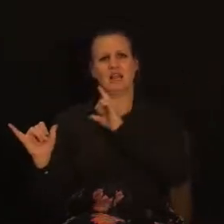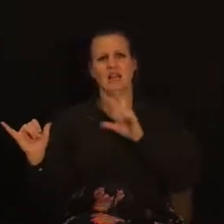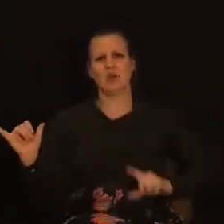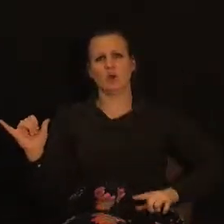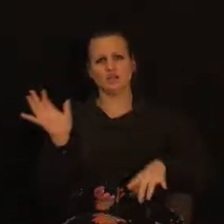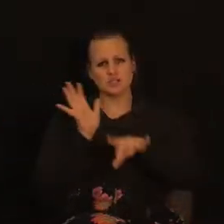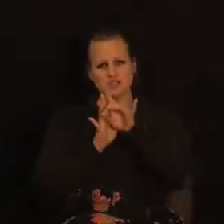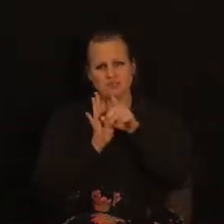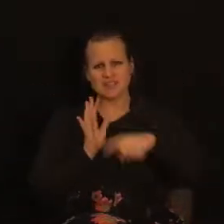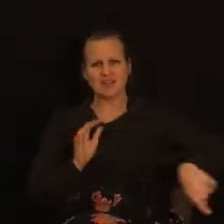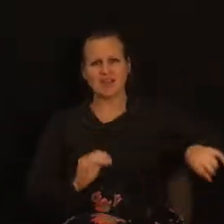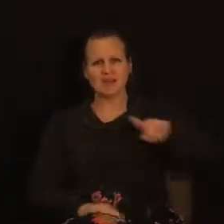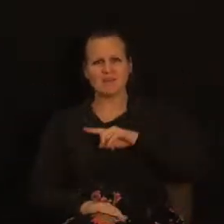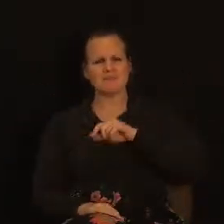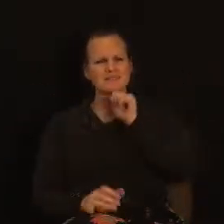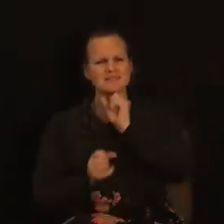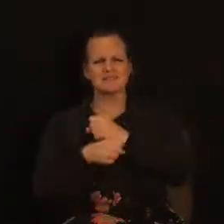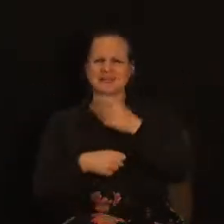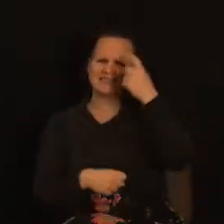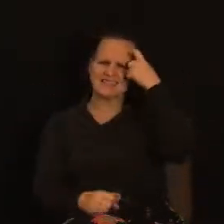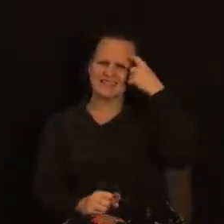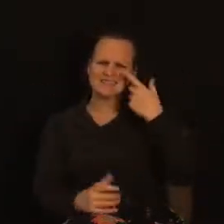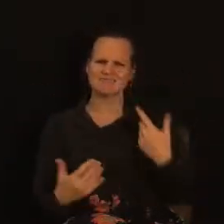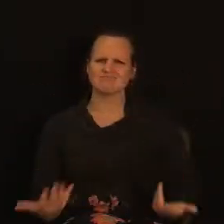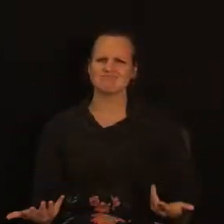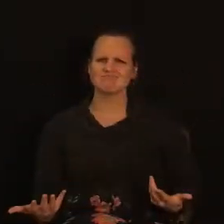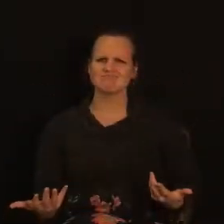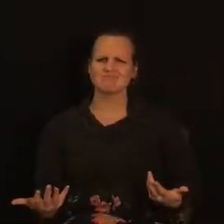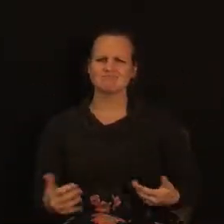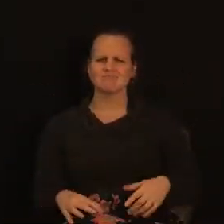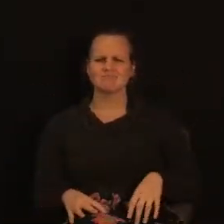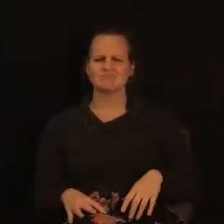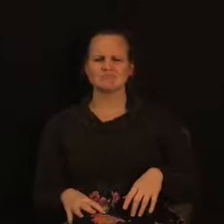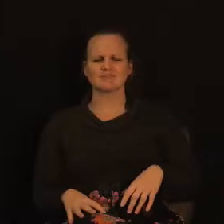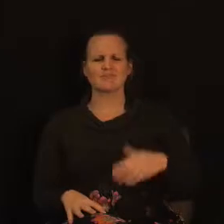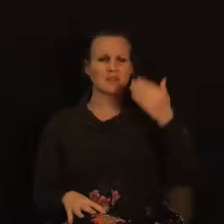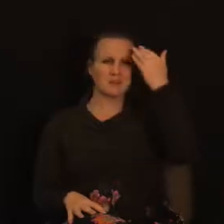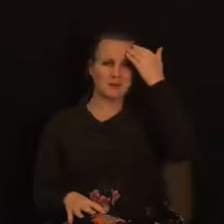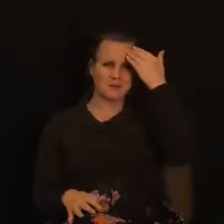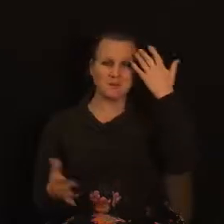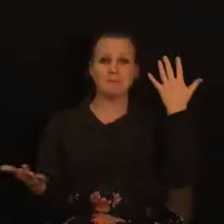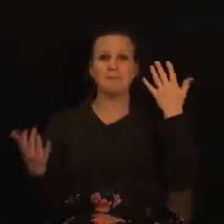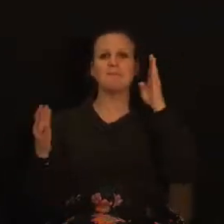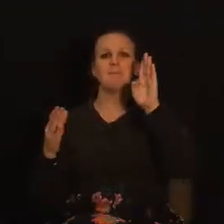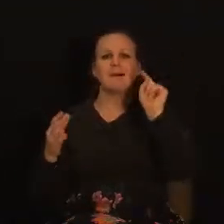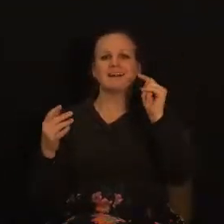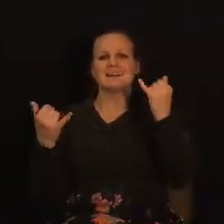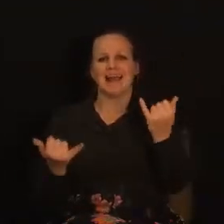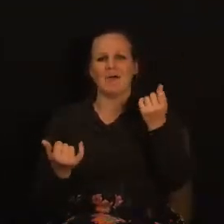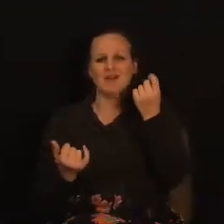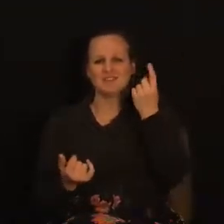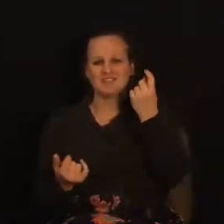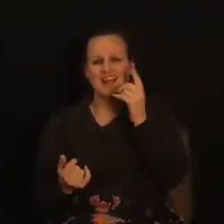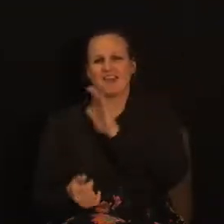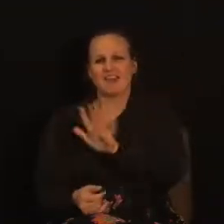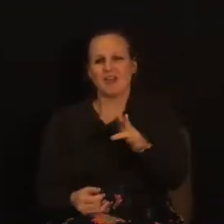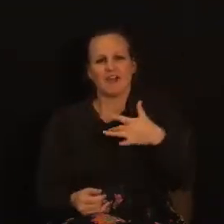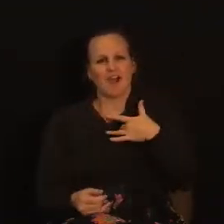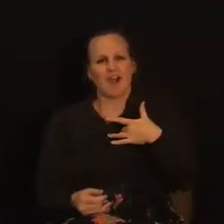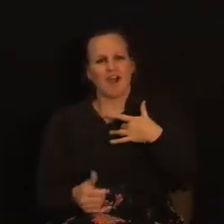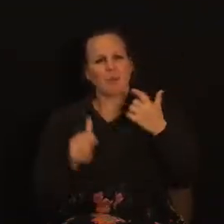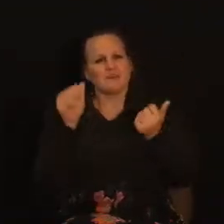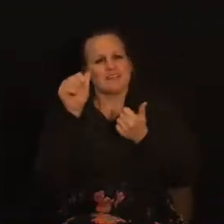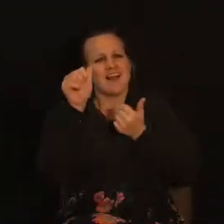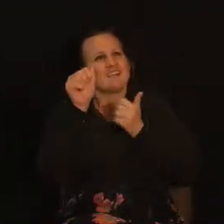them. That doesn't make sense, you know? But now I understand, because their heart was after